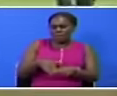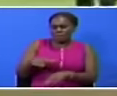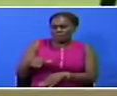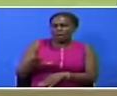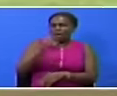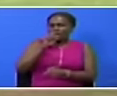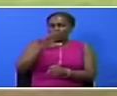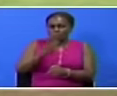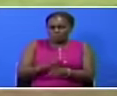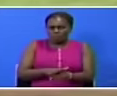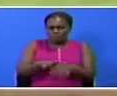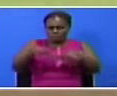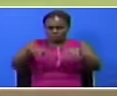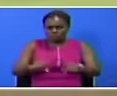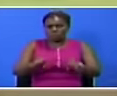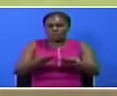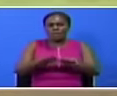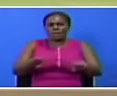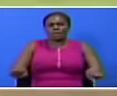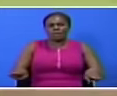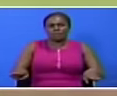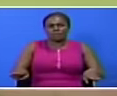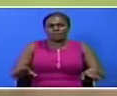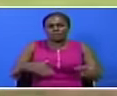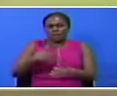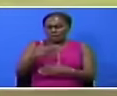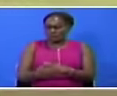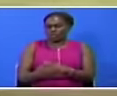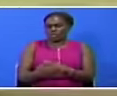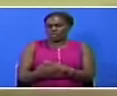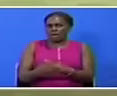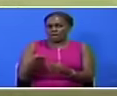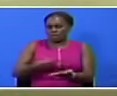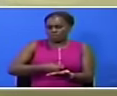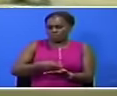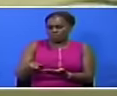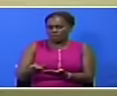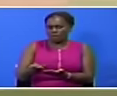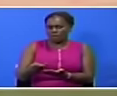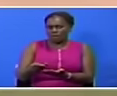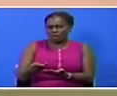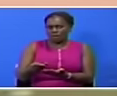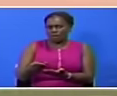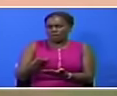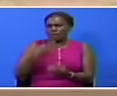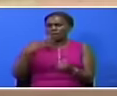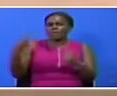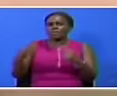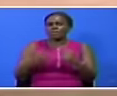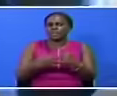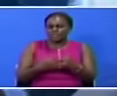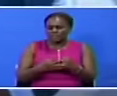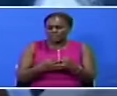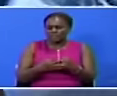Vowed to repossess the 1 acre piece of land after it emerged that the buyer could have paid in excess of 800 shillings to obtain